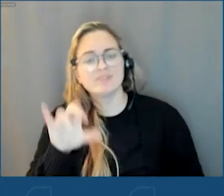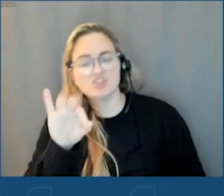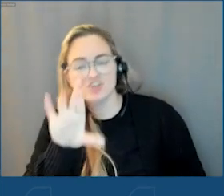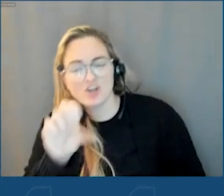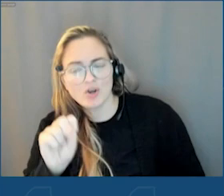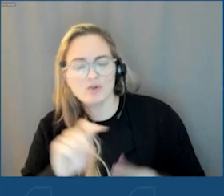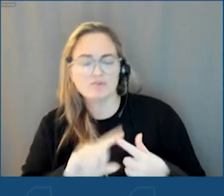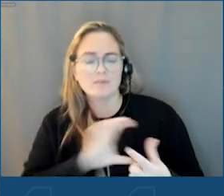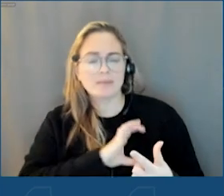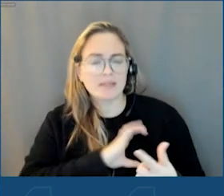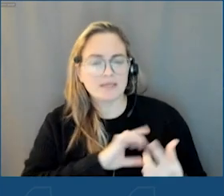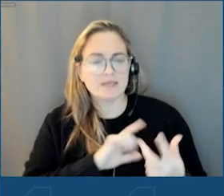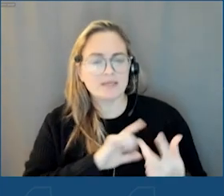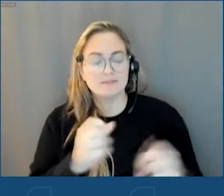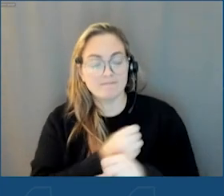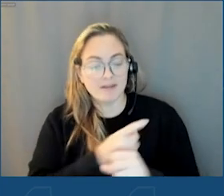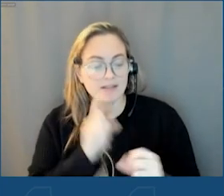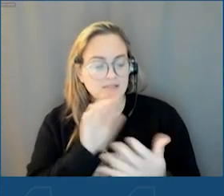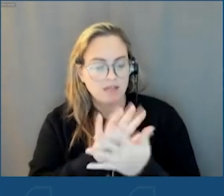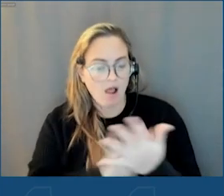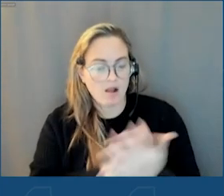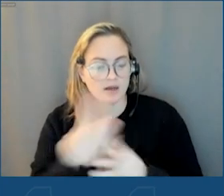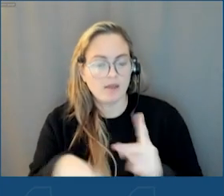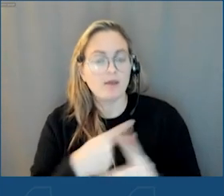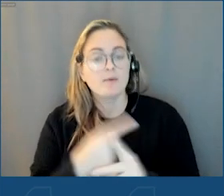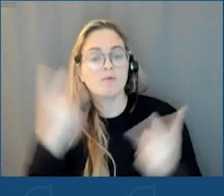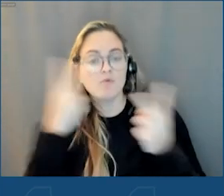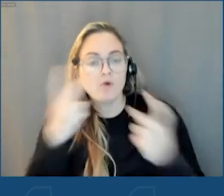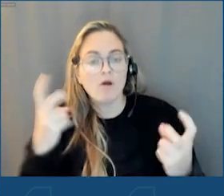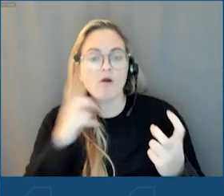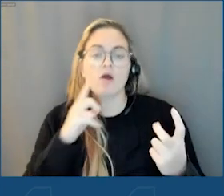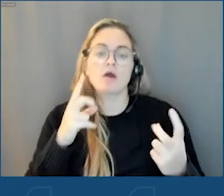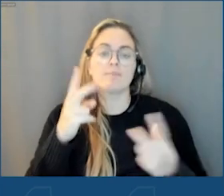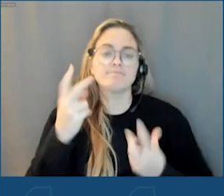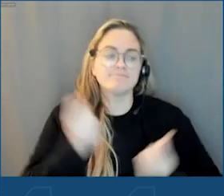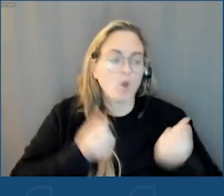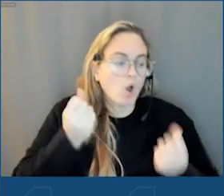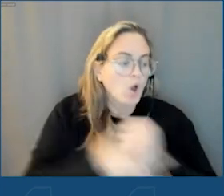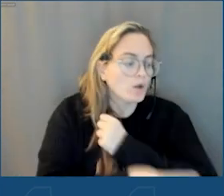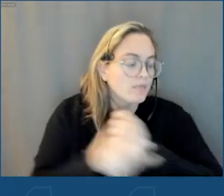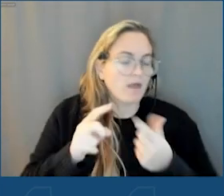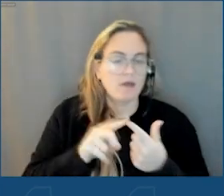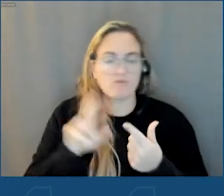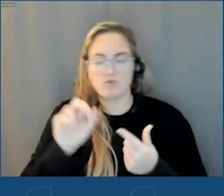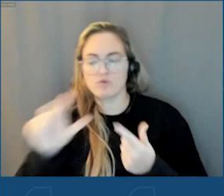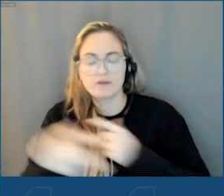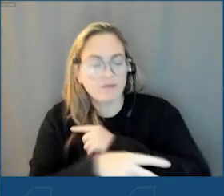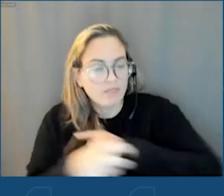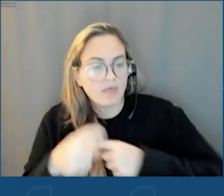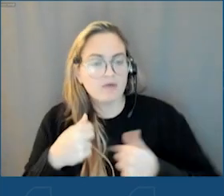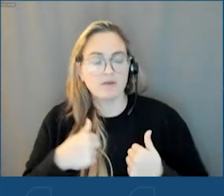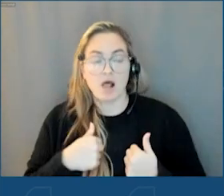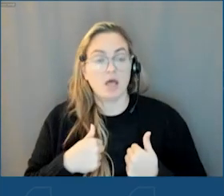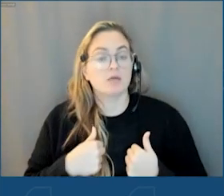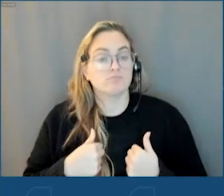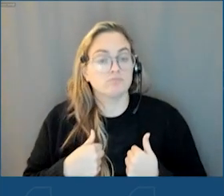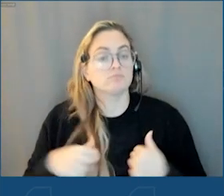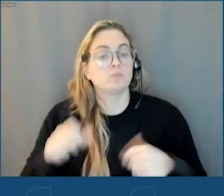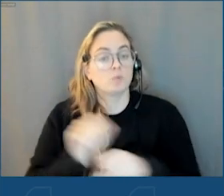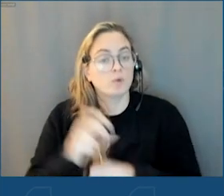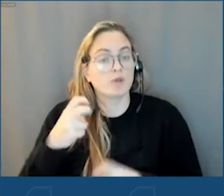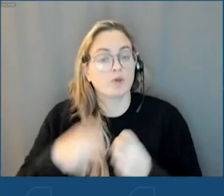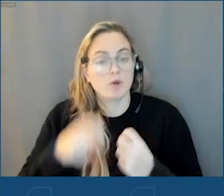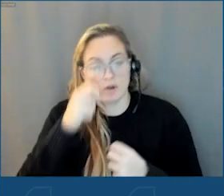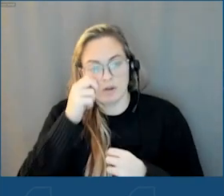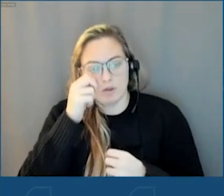in fighting these specters of crime, whether it's the car thefts, it's the retail theft, and I'm telling you, I'm working really hard. I just had a